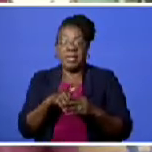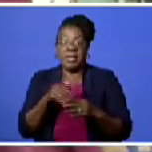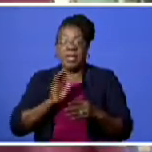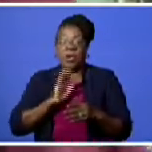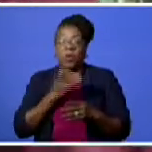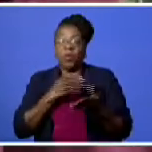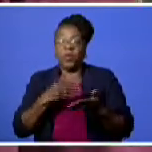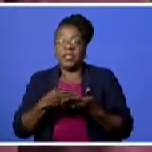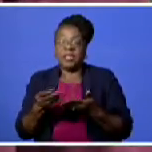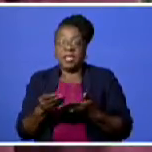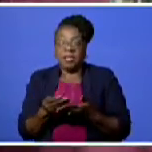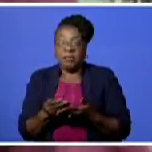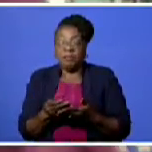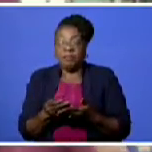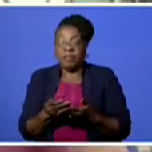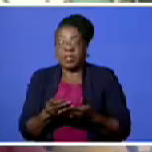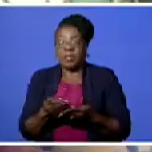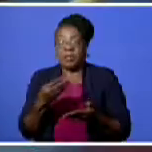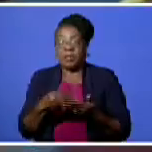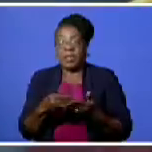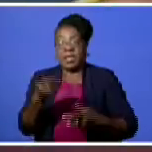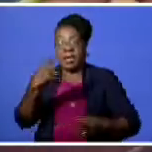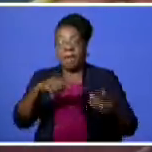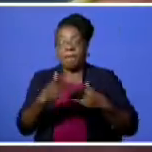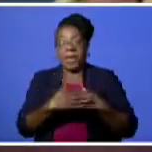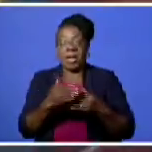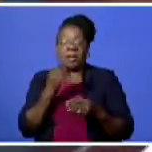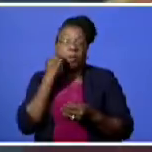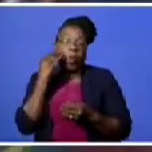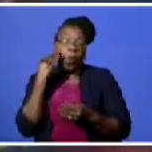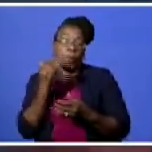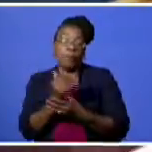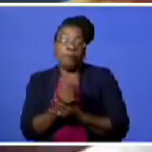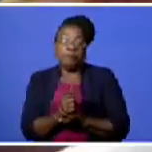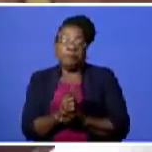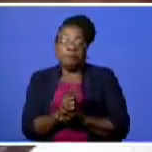we sell away, so the money come back home. LaDon Davis, ZNS Network News.